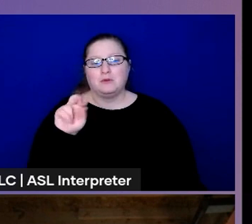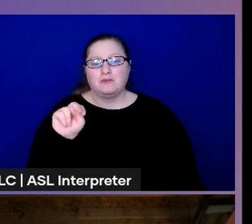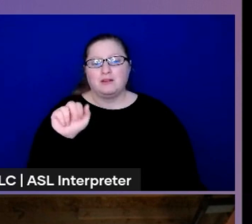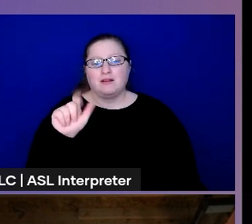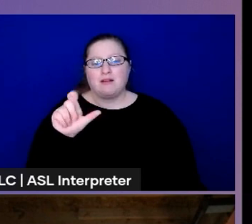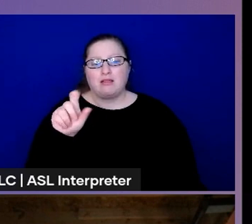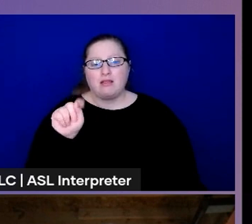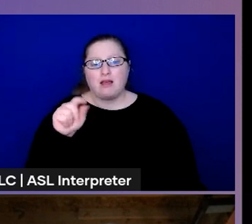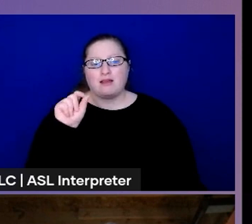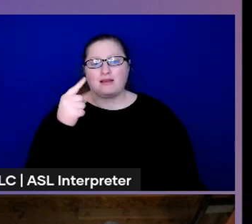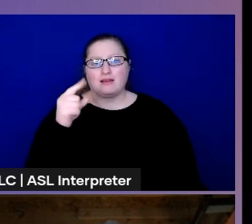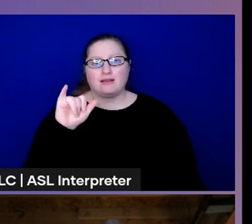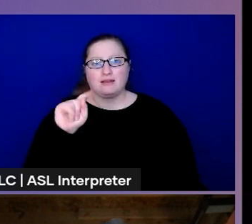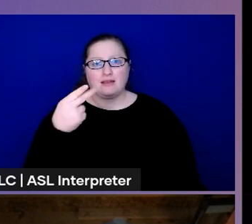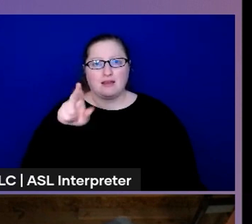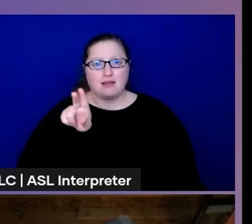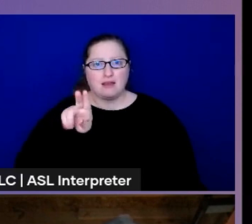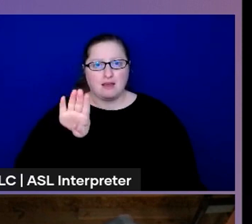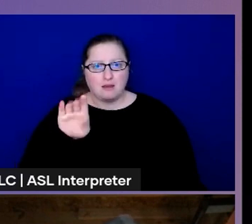github.com, and it's